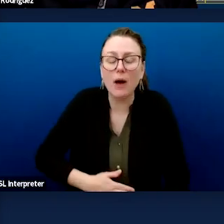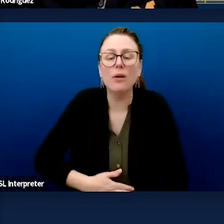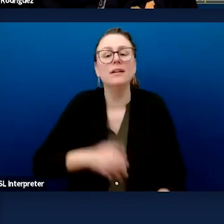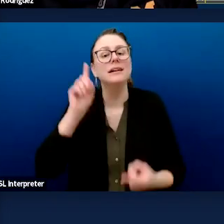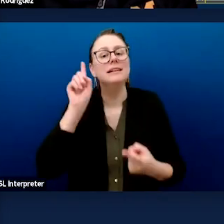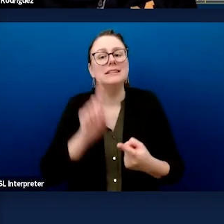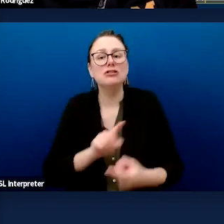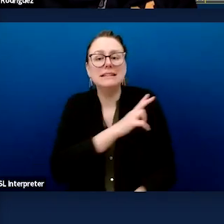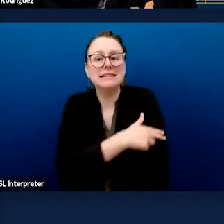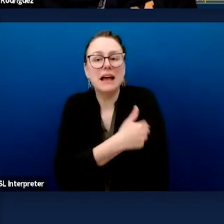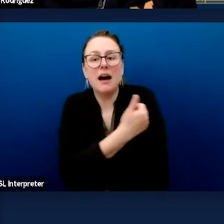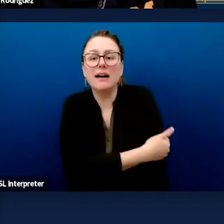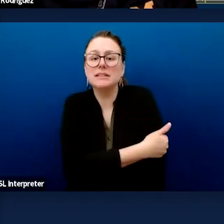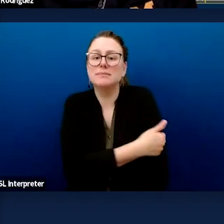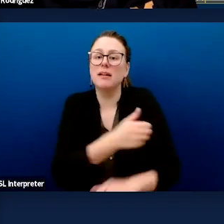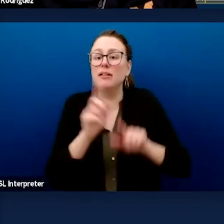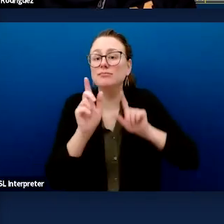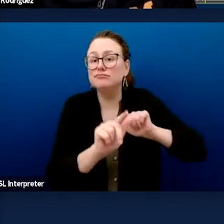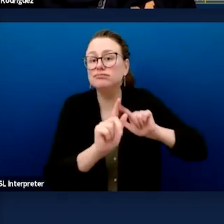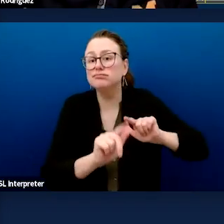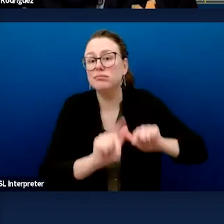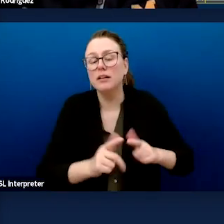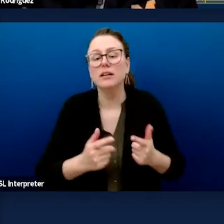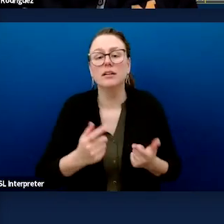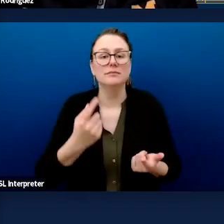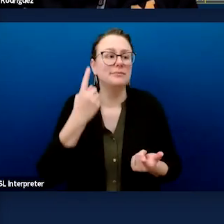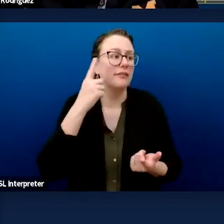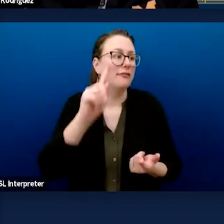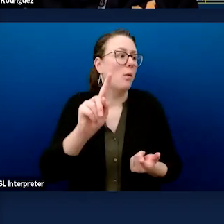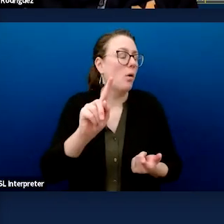hospital administrations, hospitalizations for